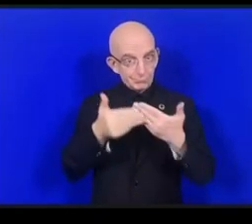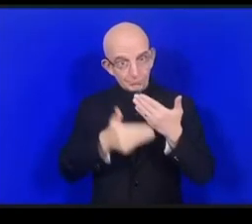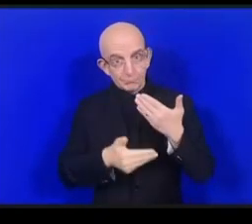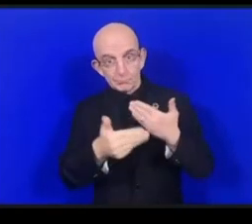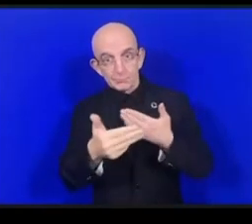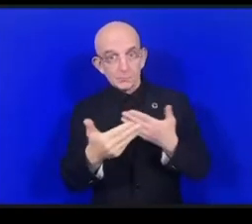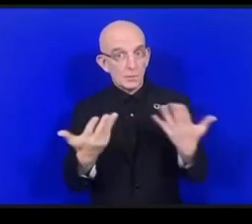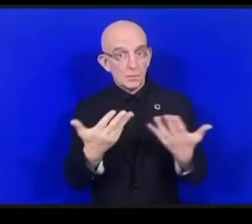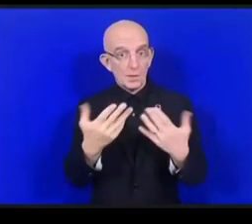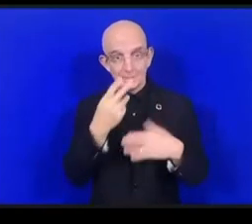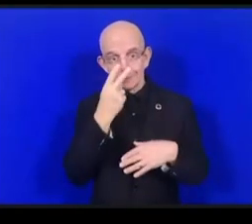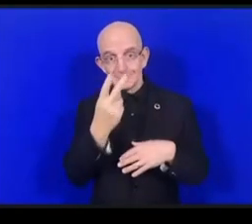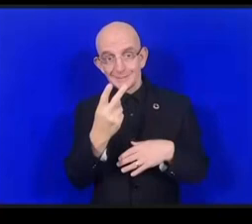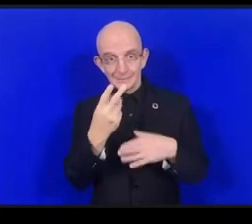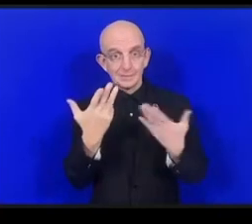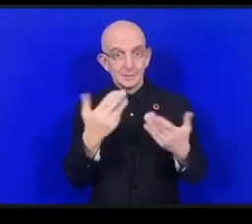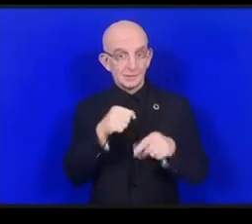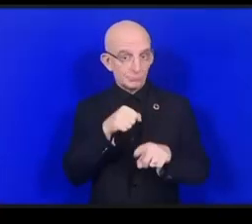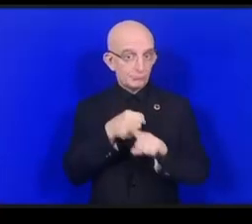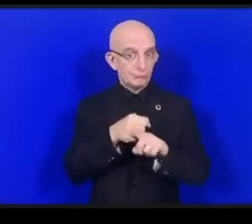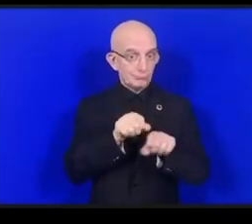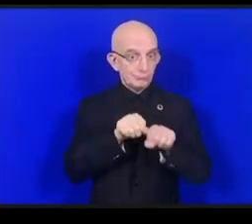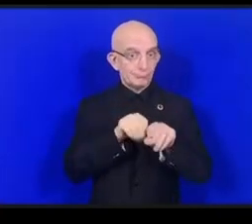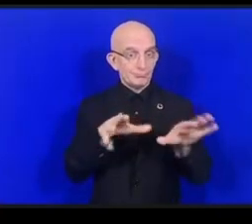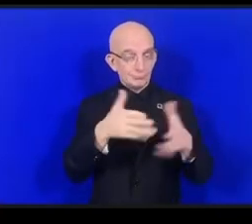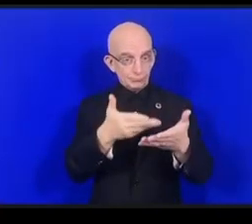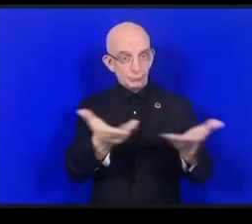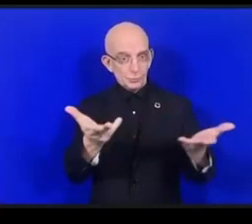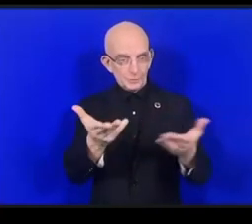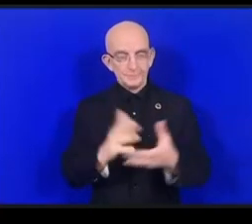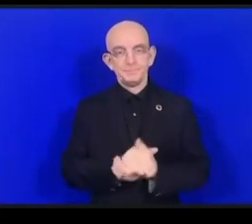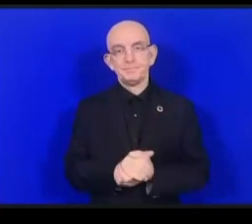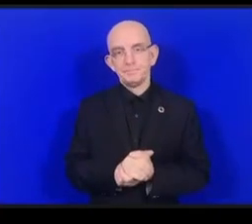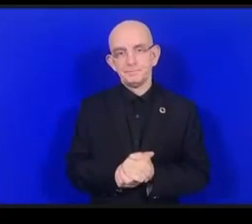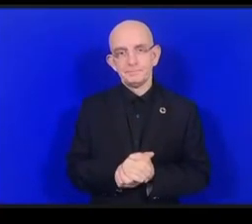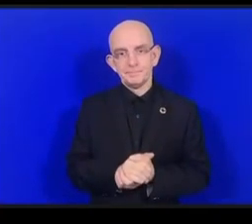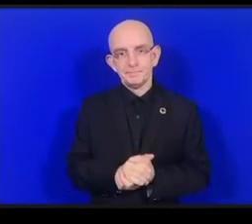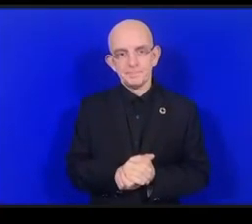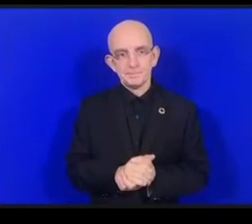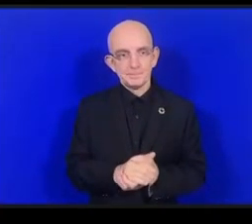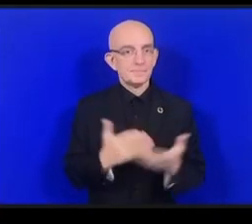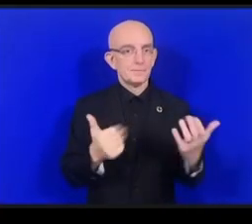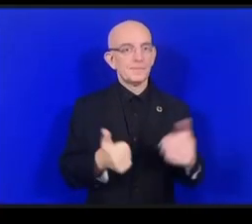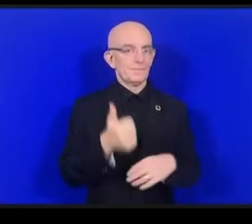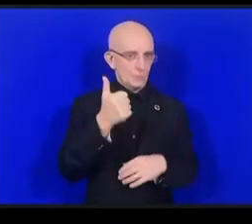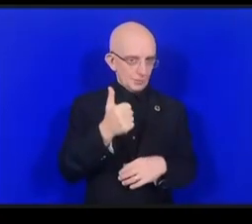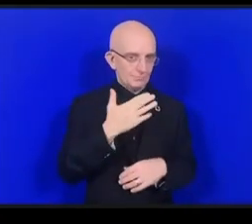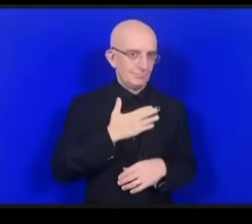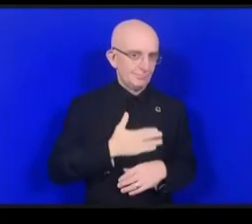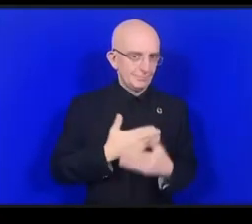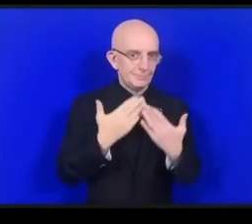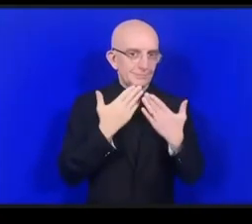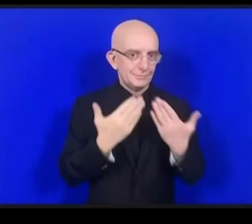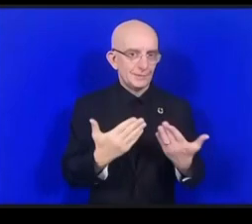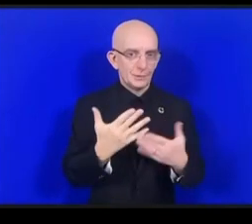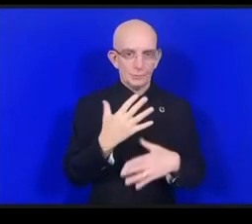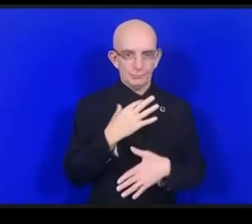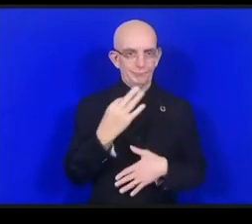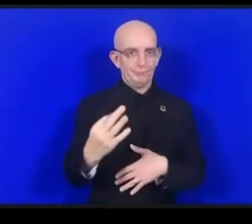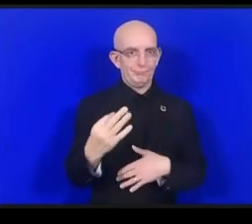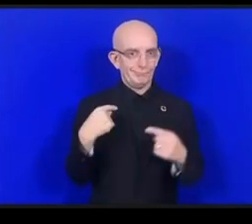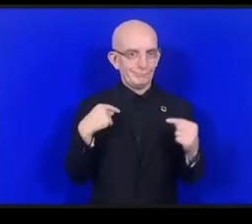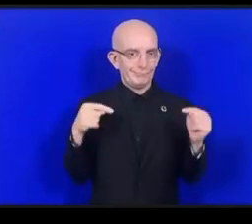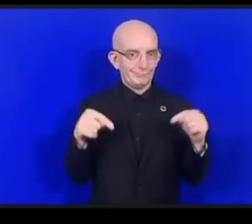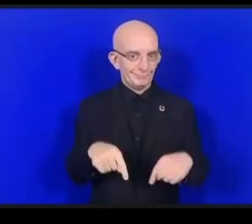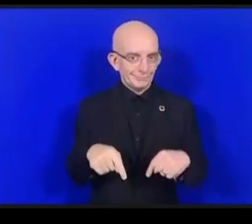First of all, thank you for having me today. And it is, I feel very proud of being